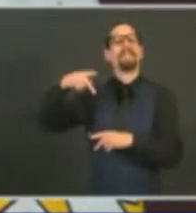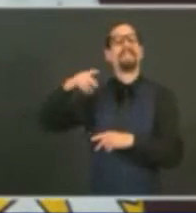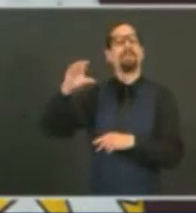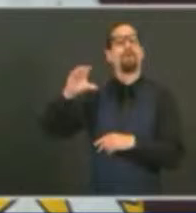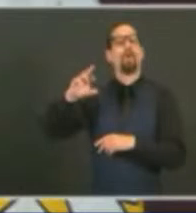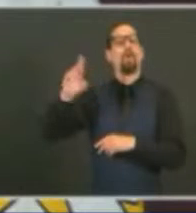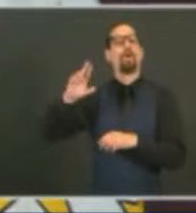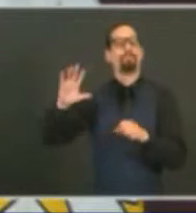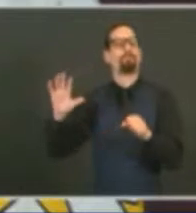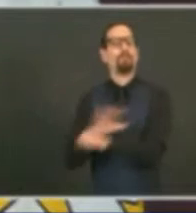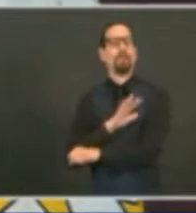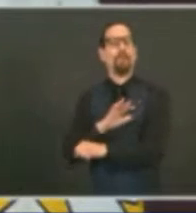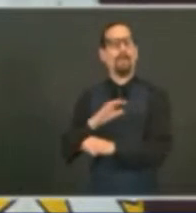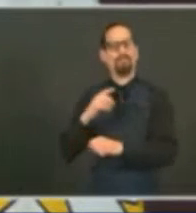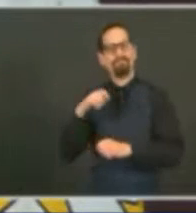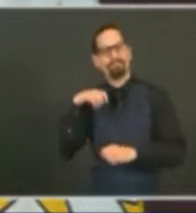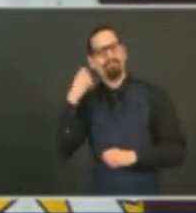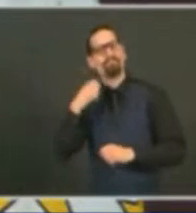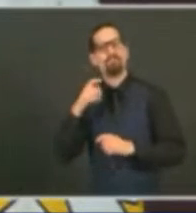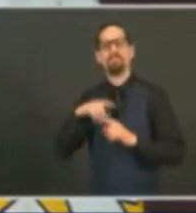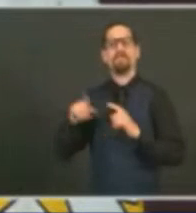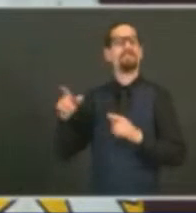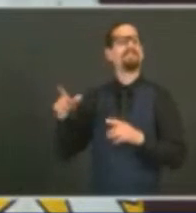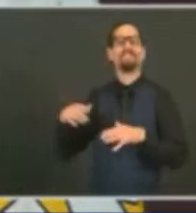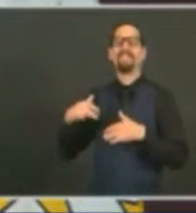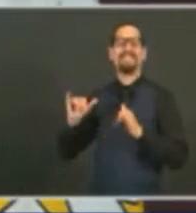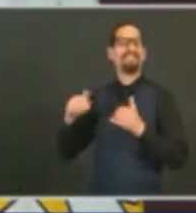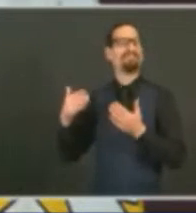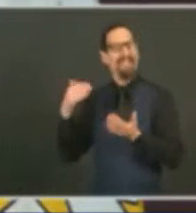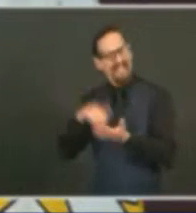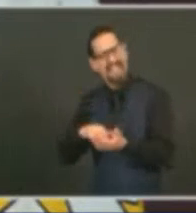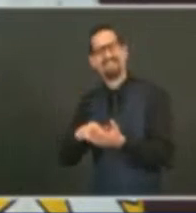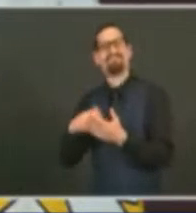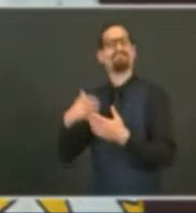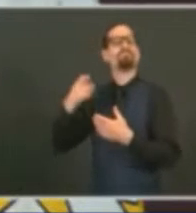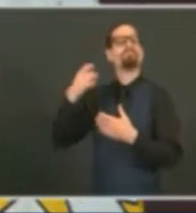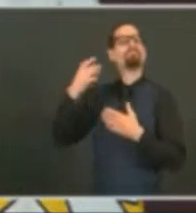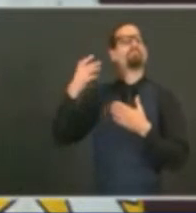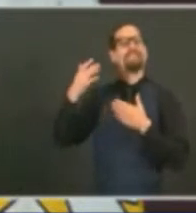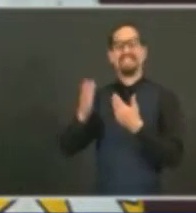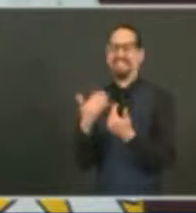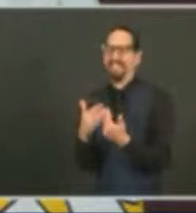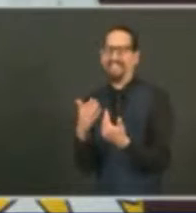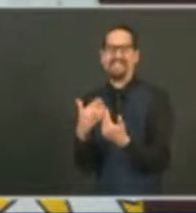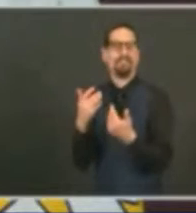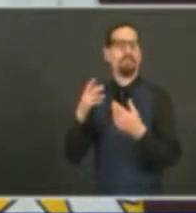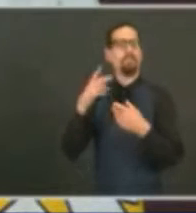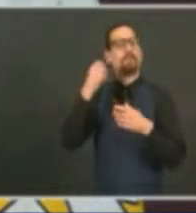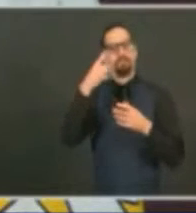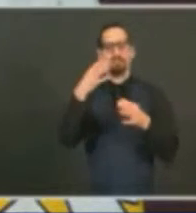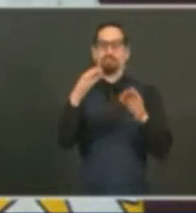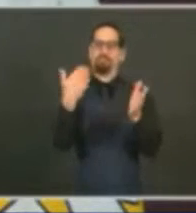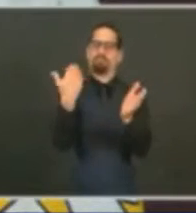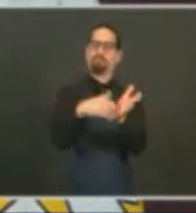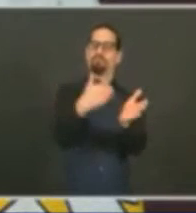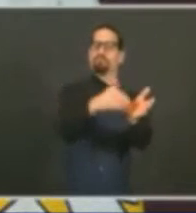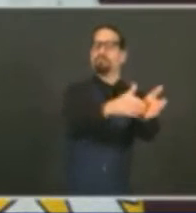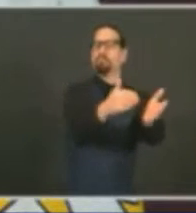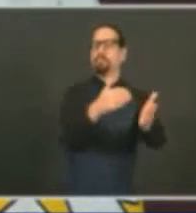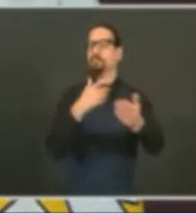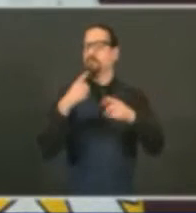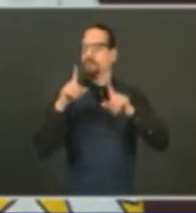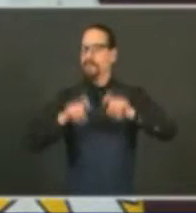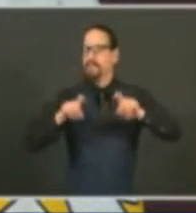getting tested frequently and easily. I'll say that again. A separate issue I want